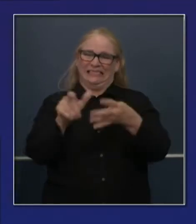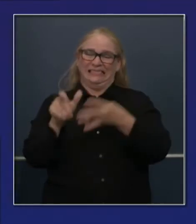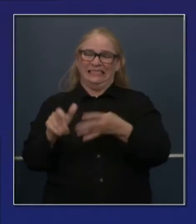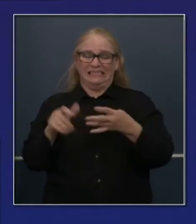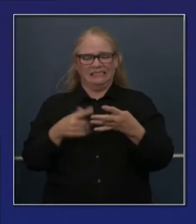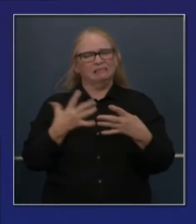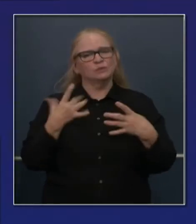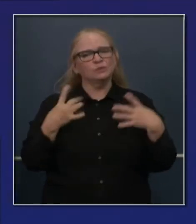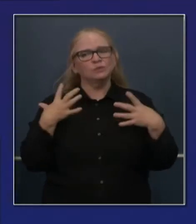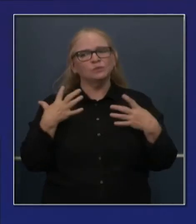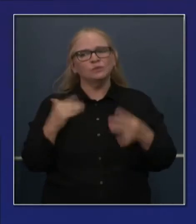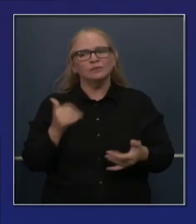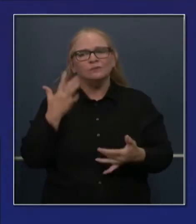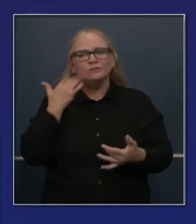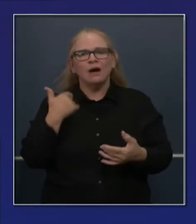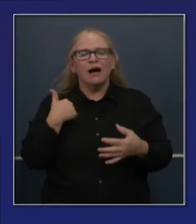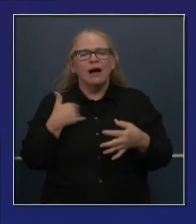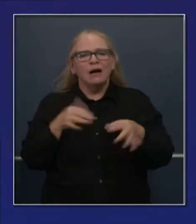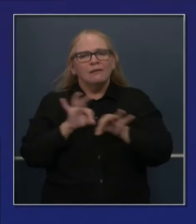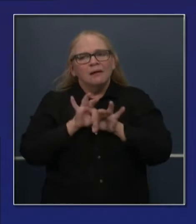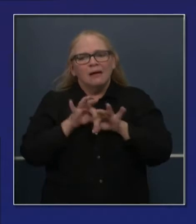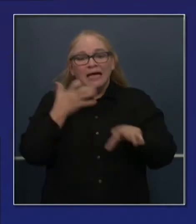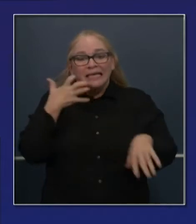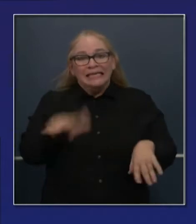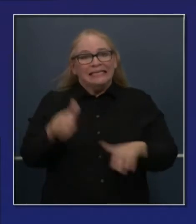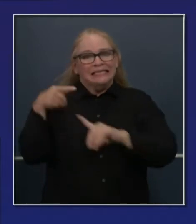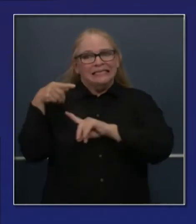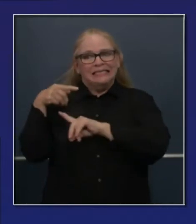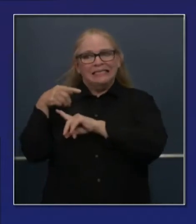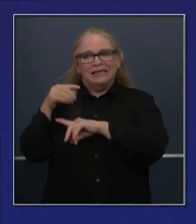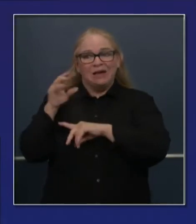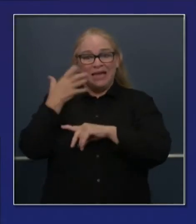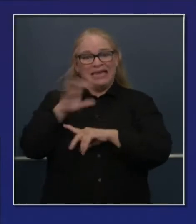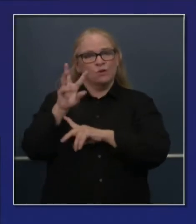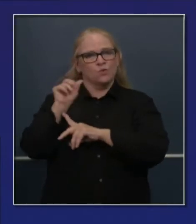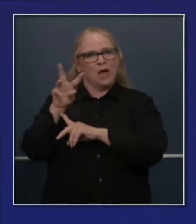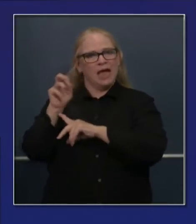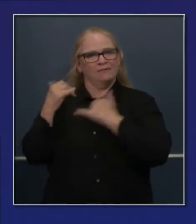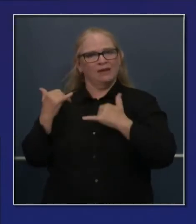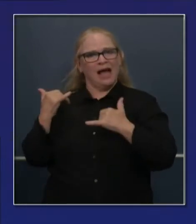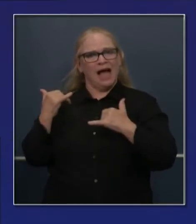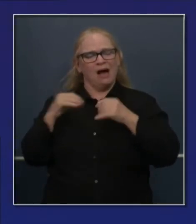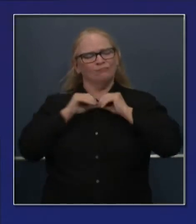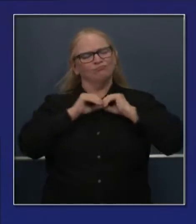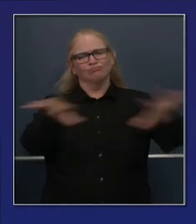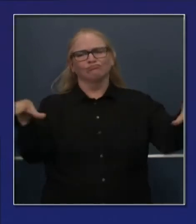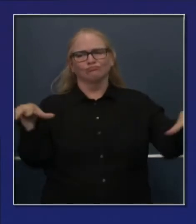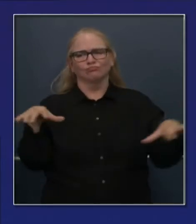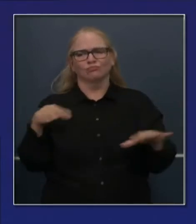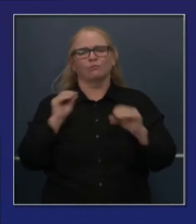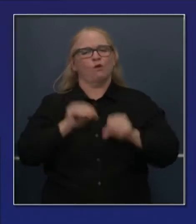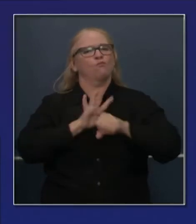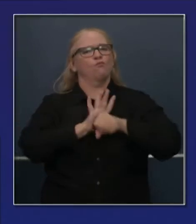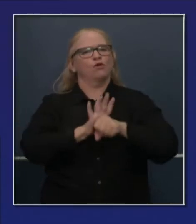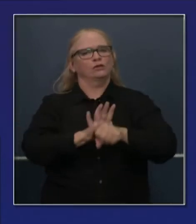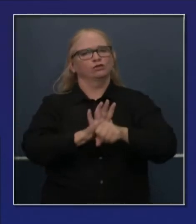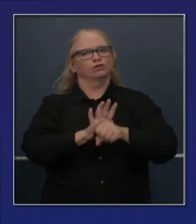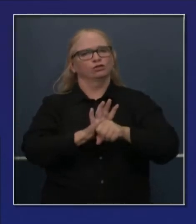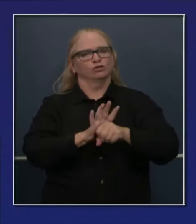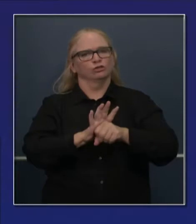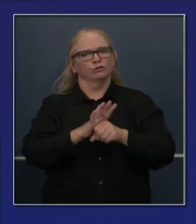this heat dome, this heat index has put enormous amount of pressure, not just on all of